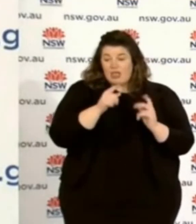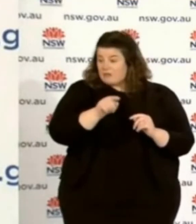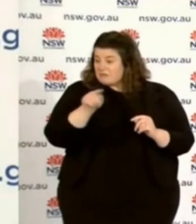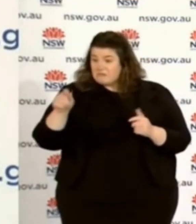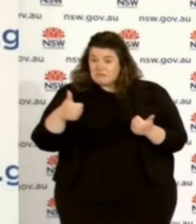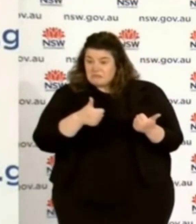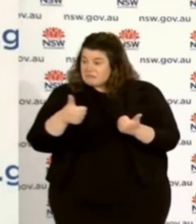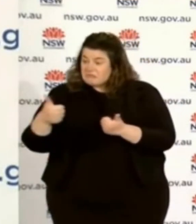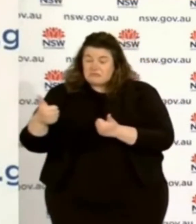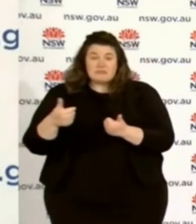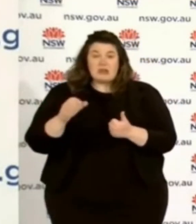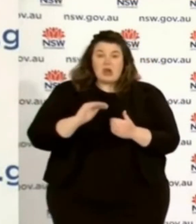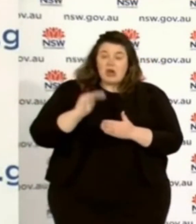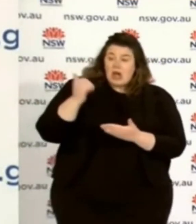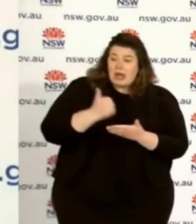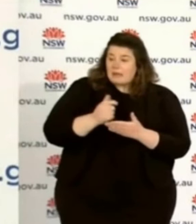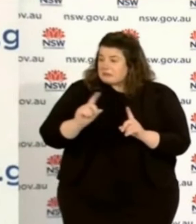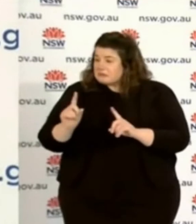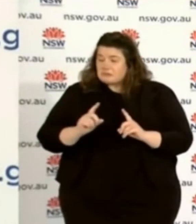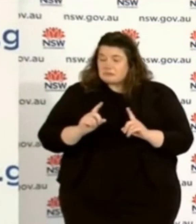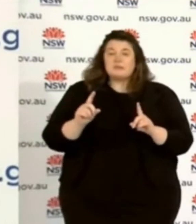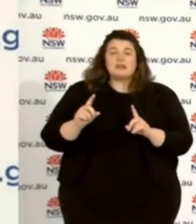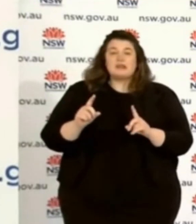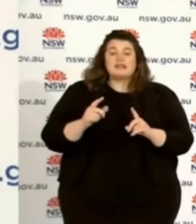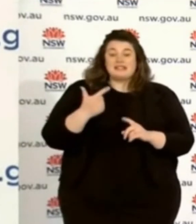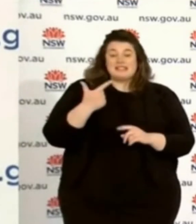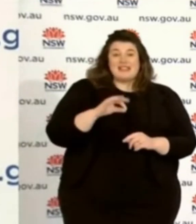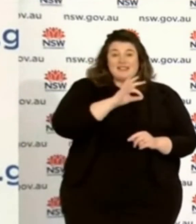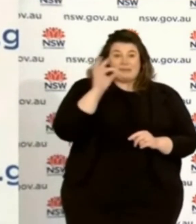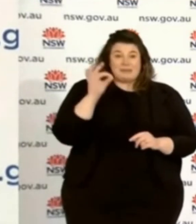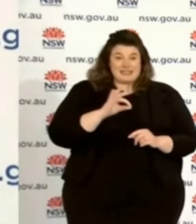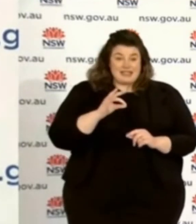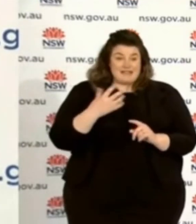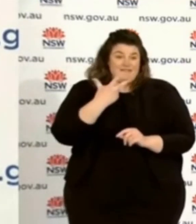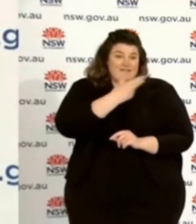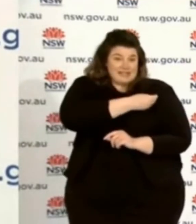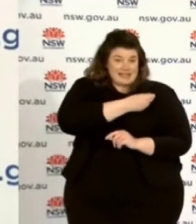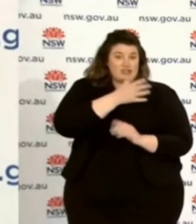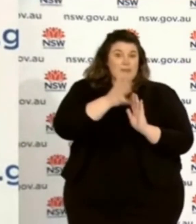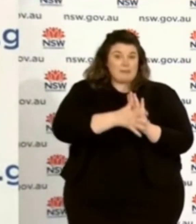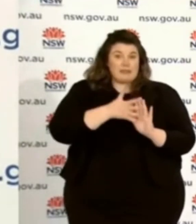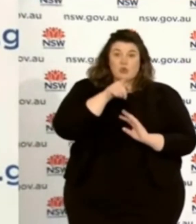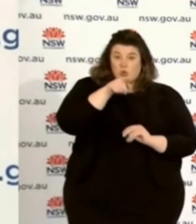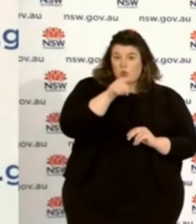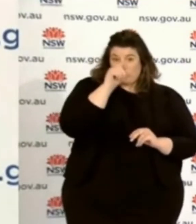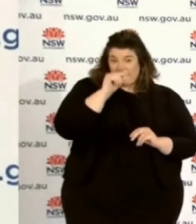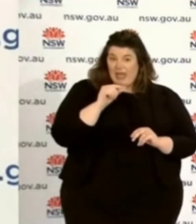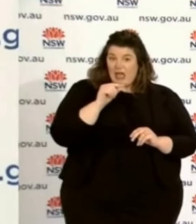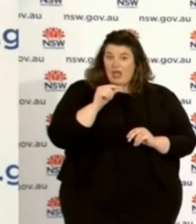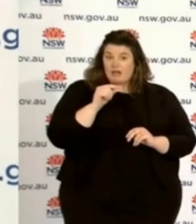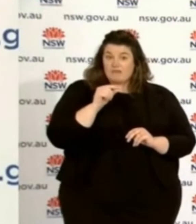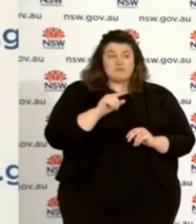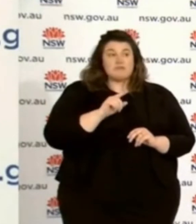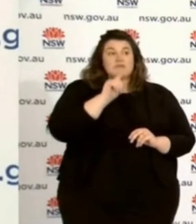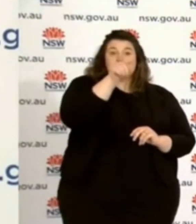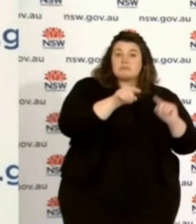there's no major outbreaks or very high case numbers in a particular area, 70% vaccination allows you to move around anywhere